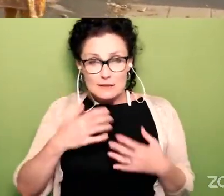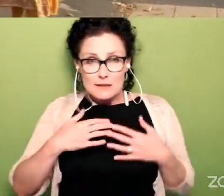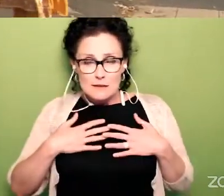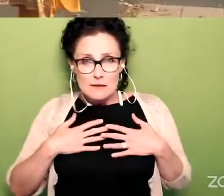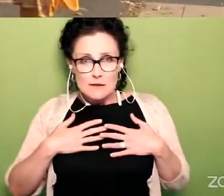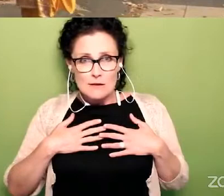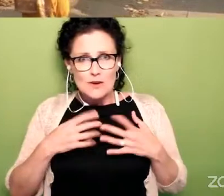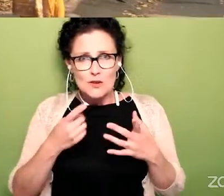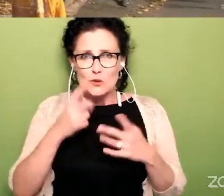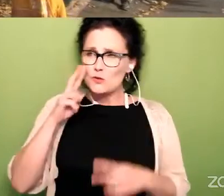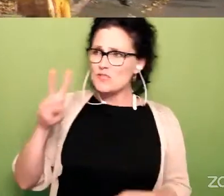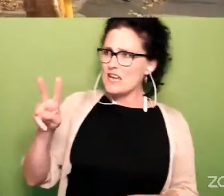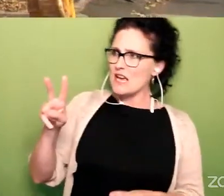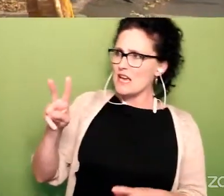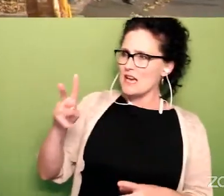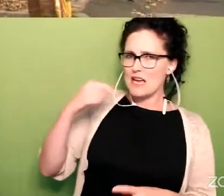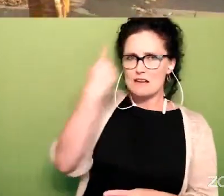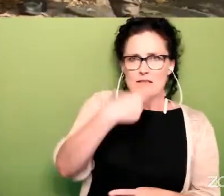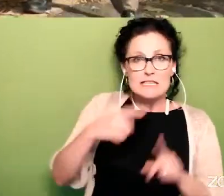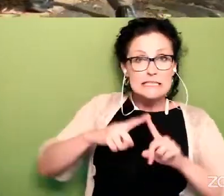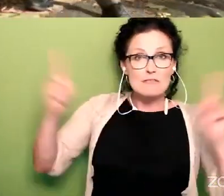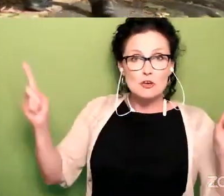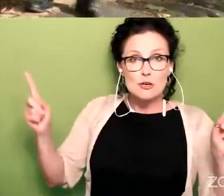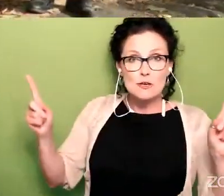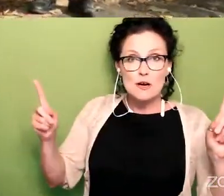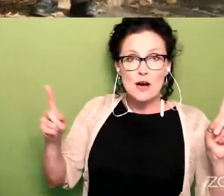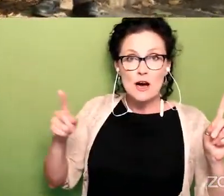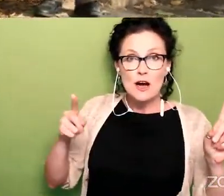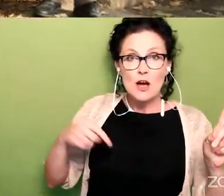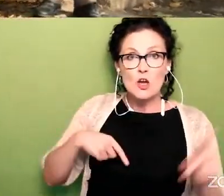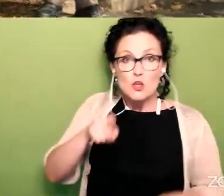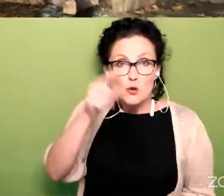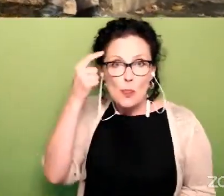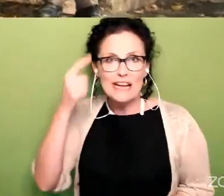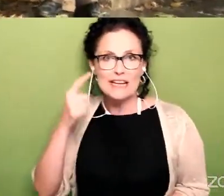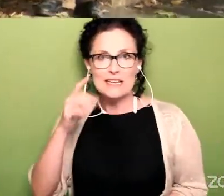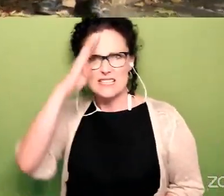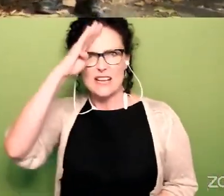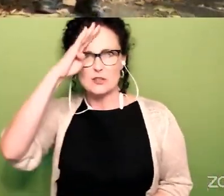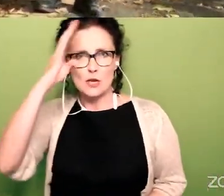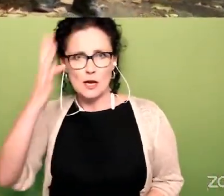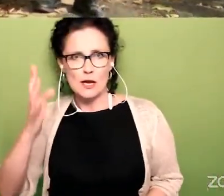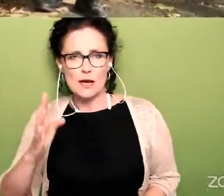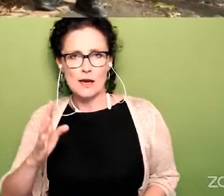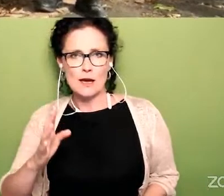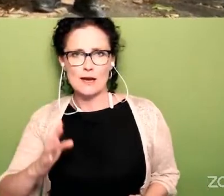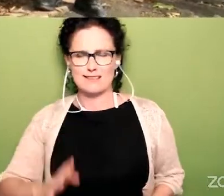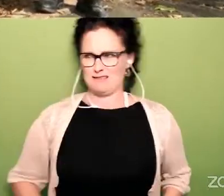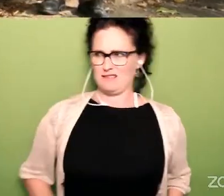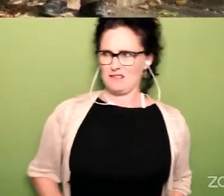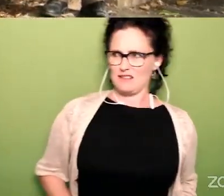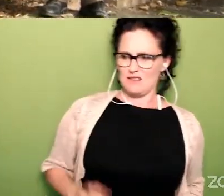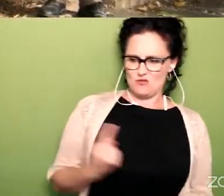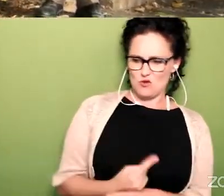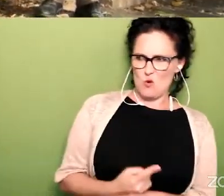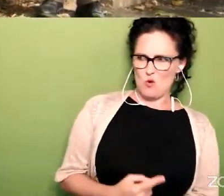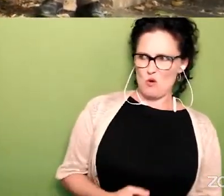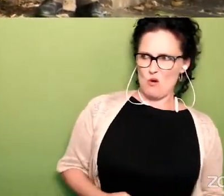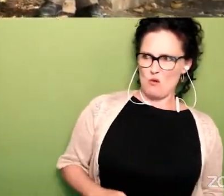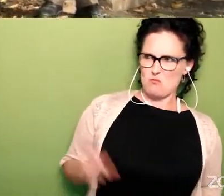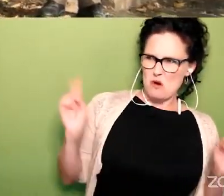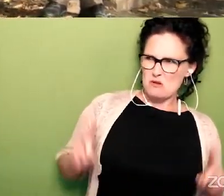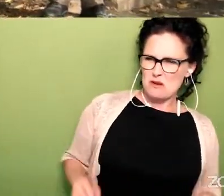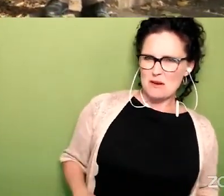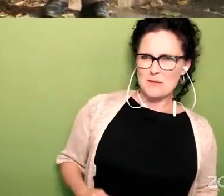life. Here, number 13. When we help strangers, we are doing God's work. And my favorite, number